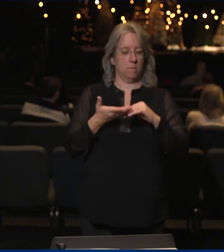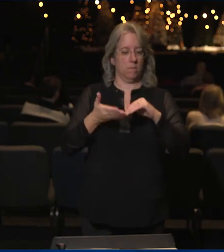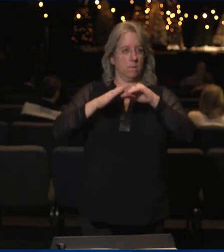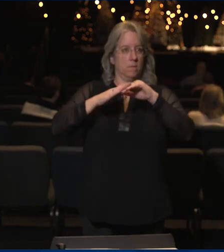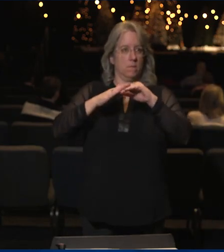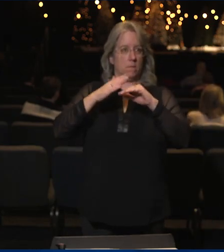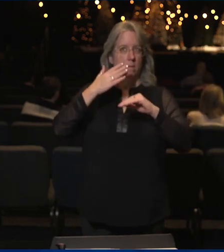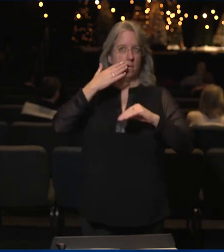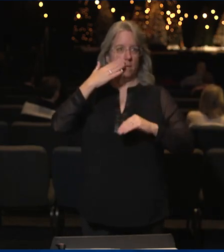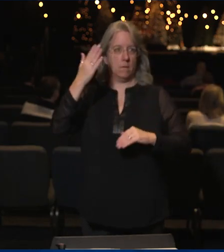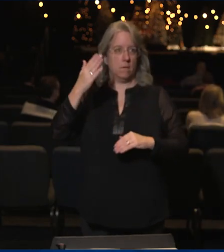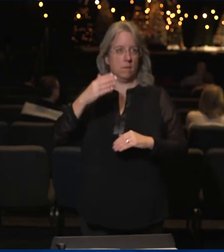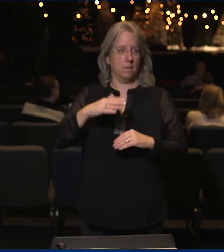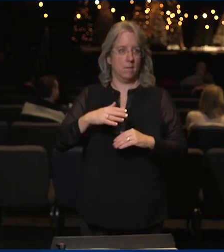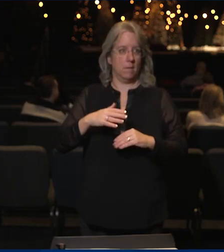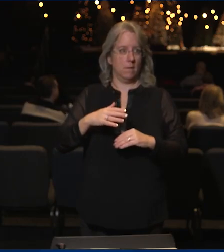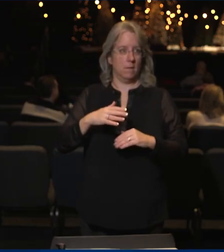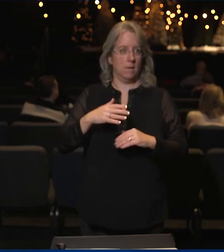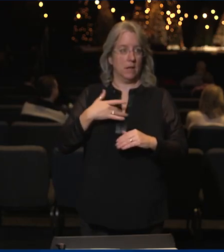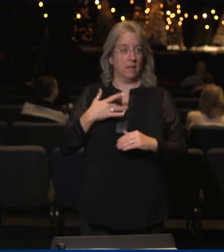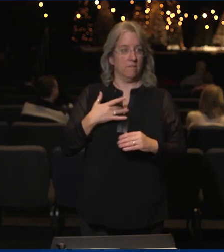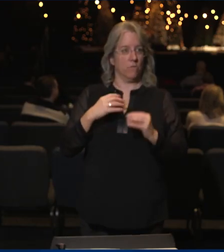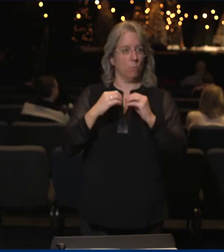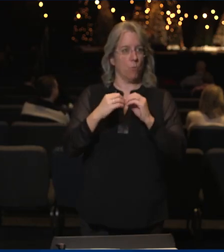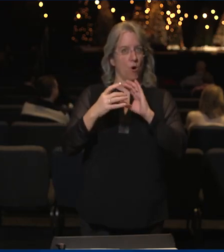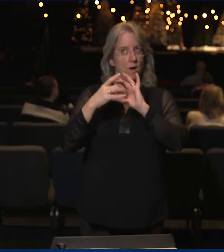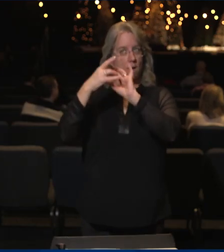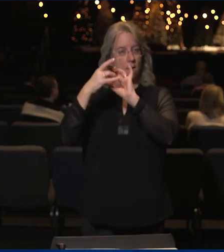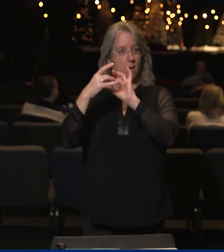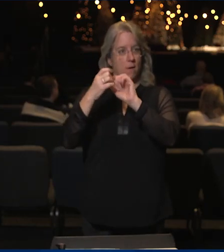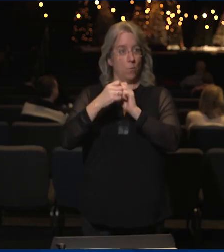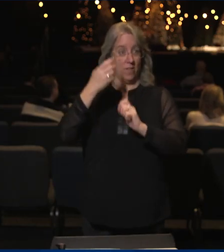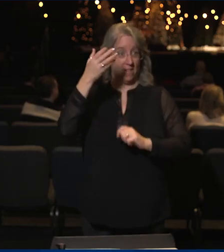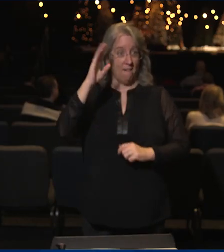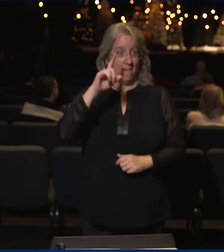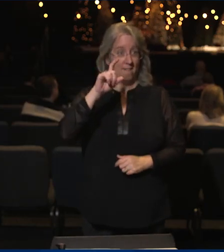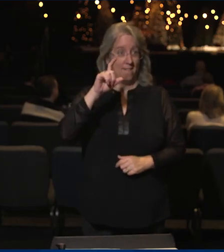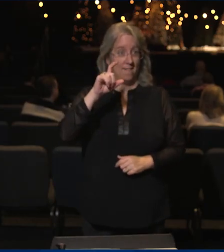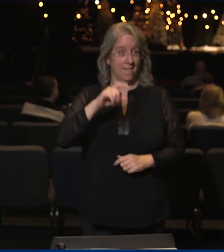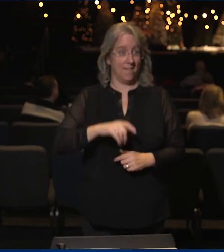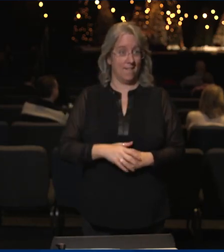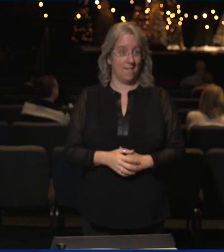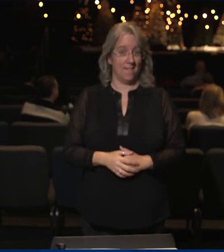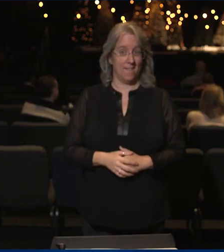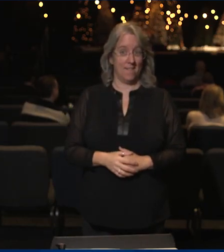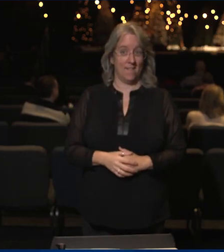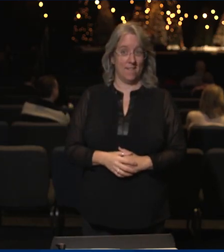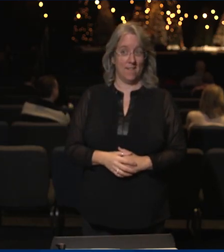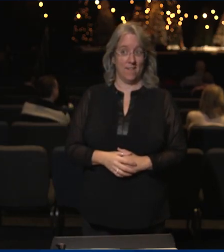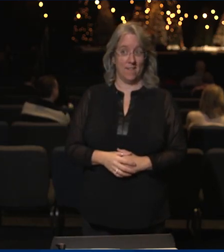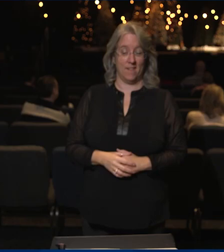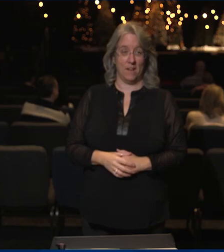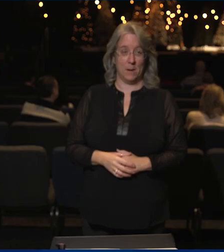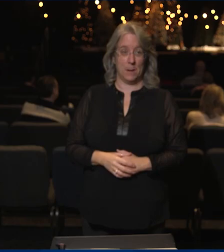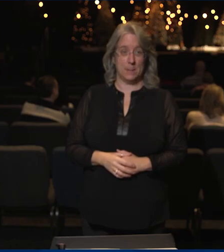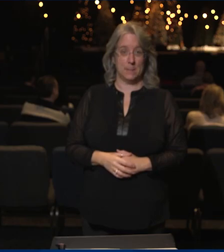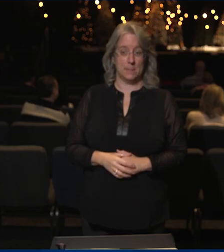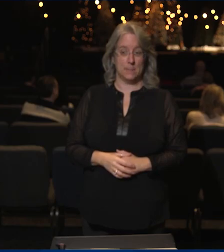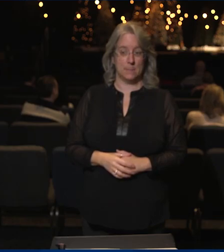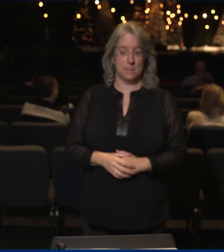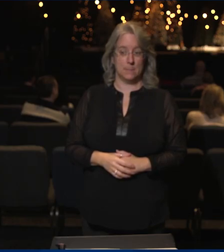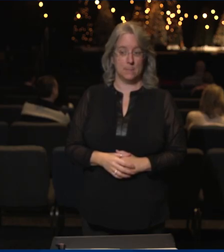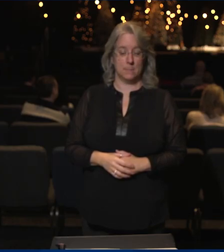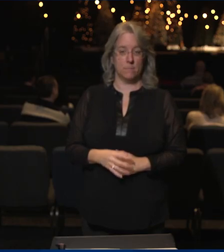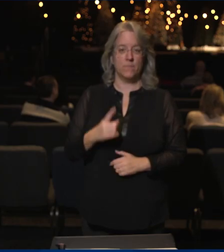Does anyone feel more connected to God now? You know, one of the things that is really important for